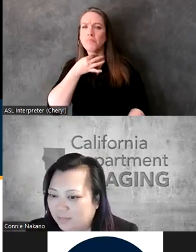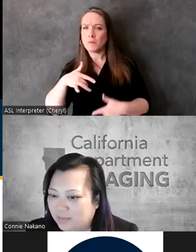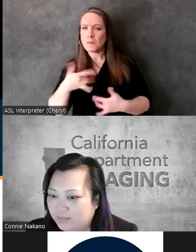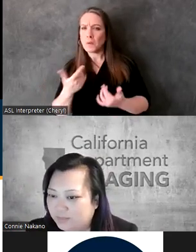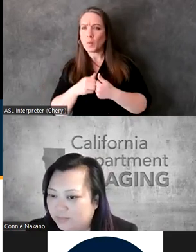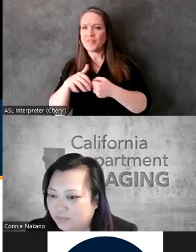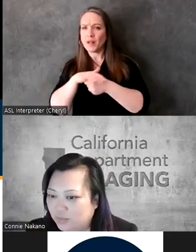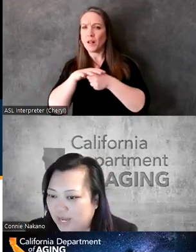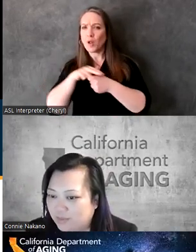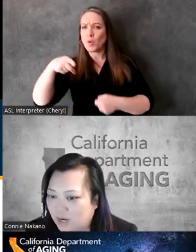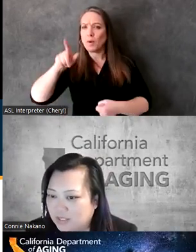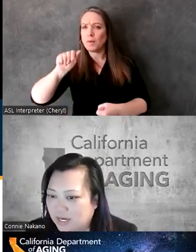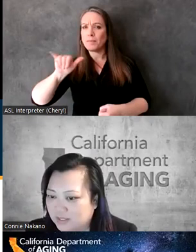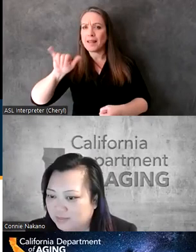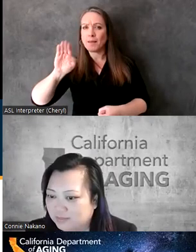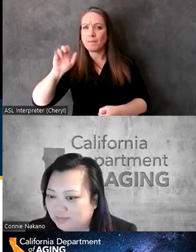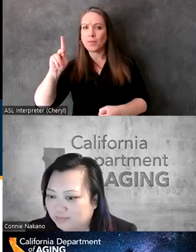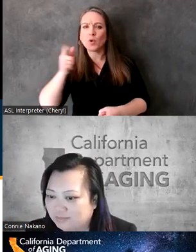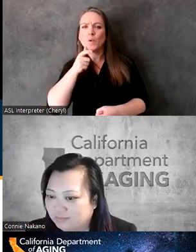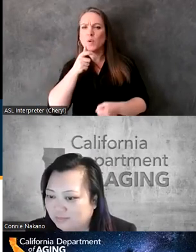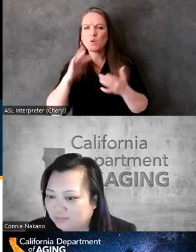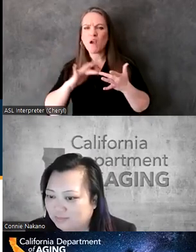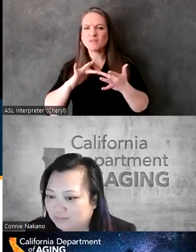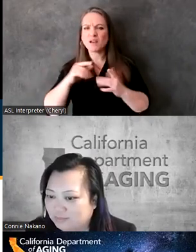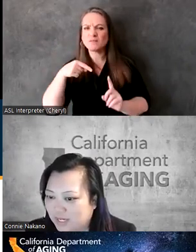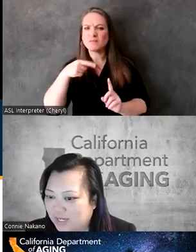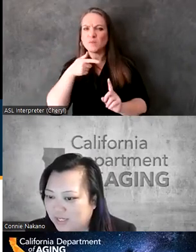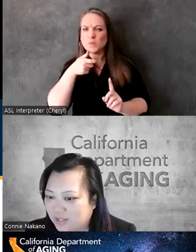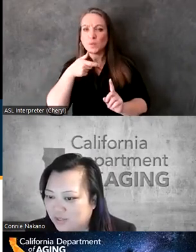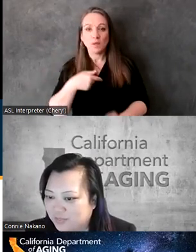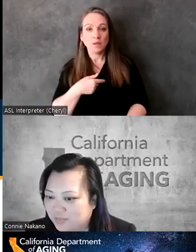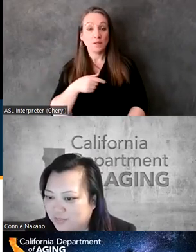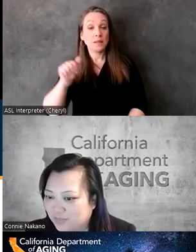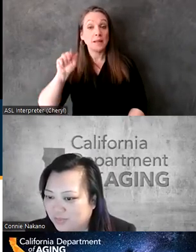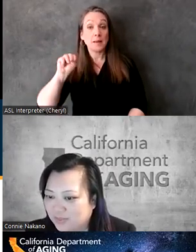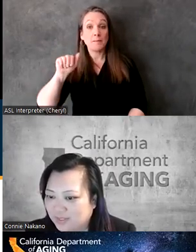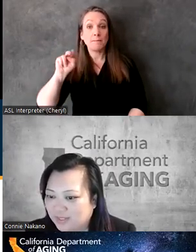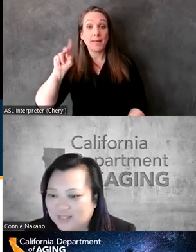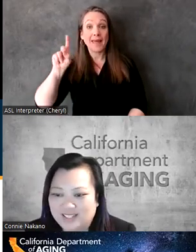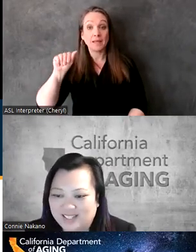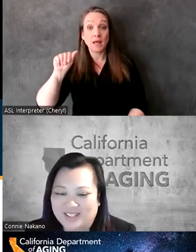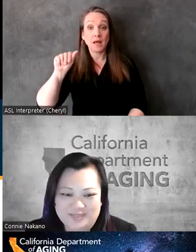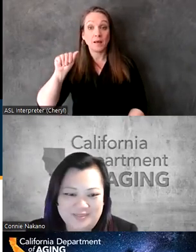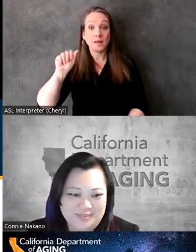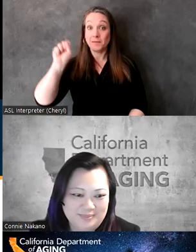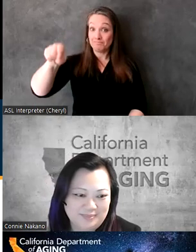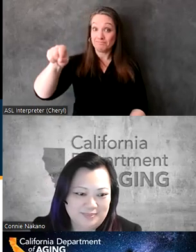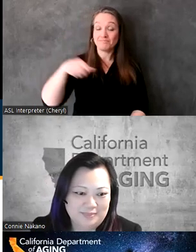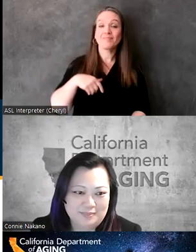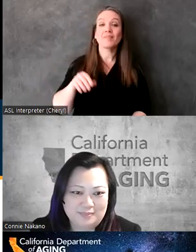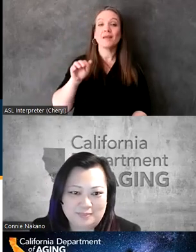Amanda, should we have them contact? Yes, absolutely. Engage? Engage